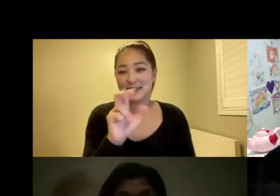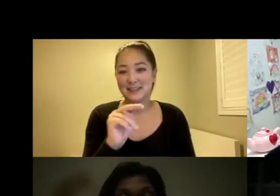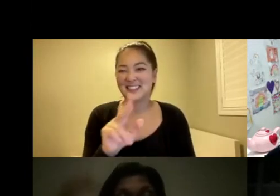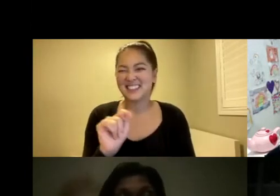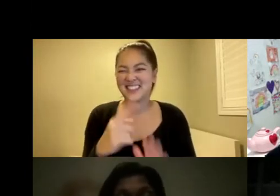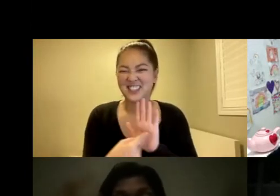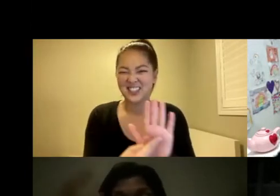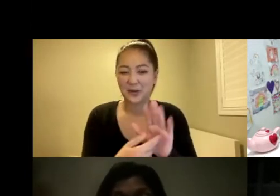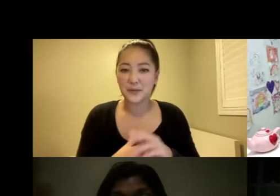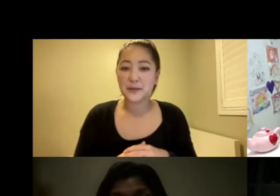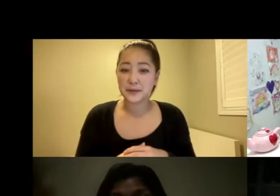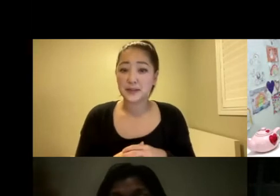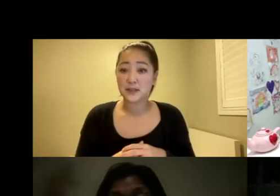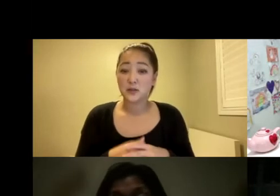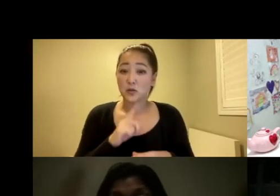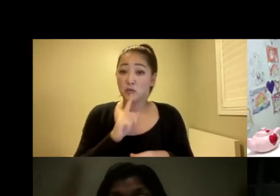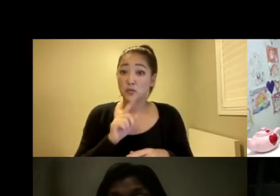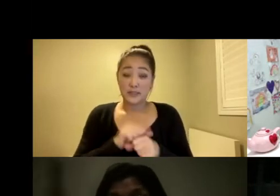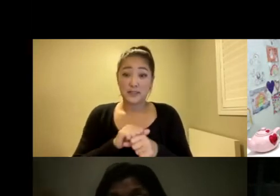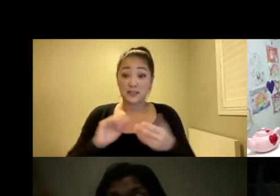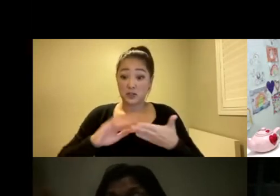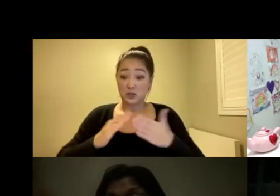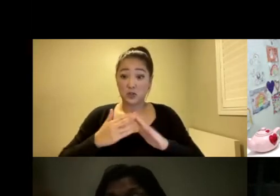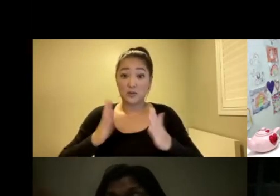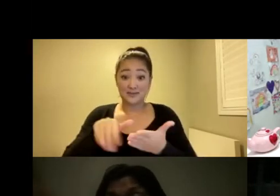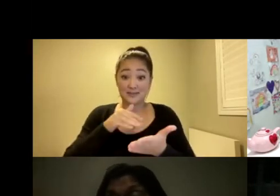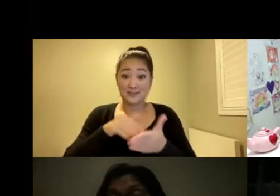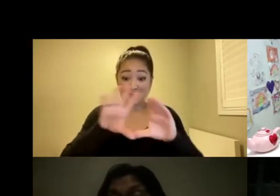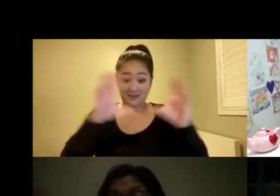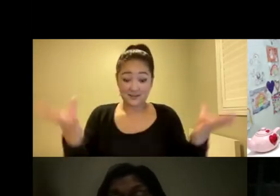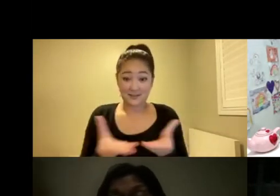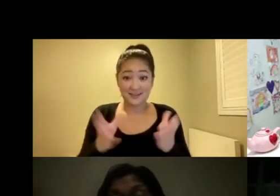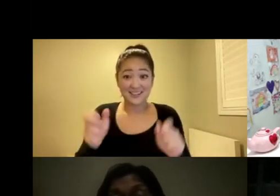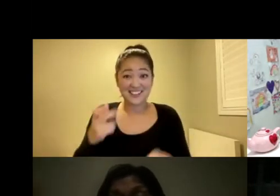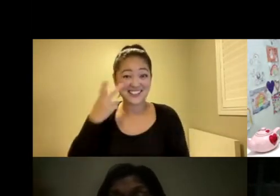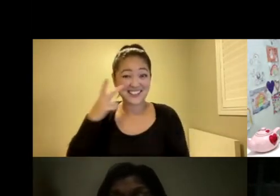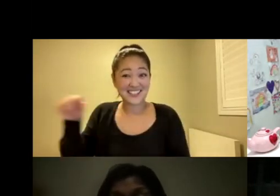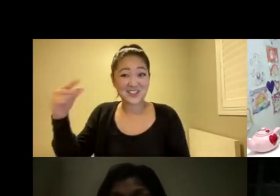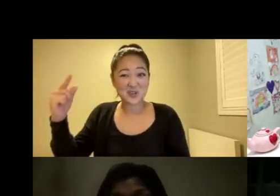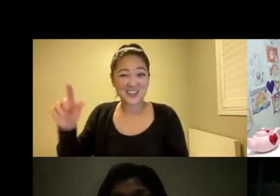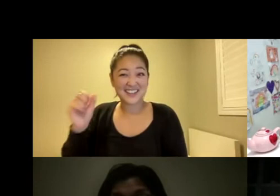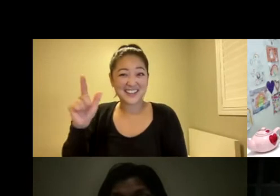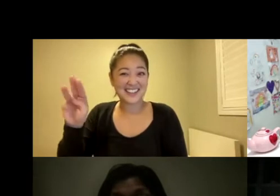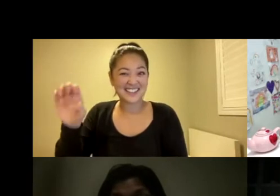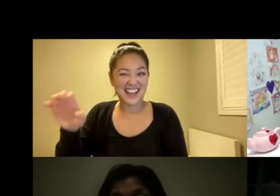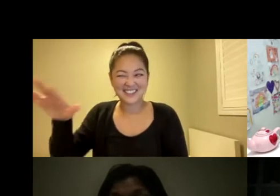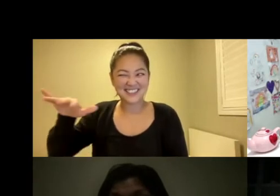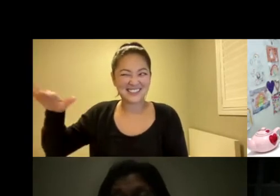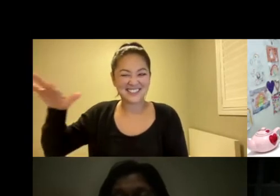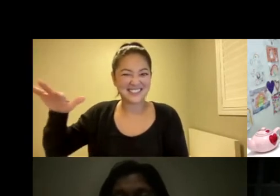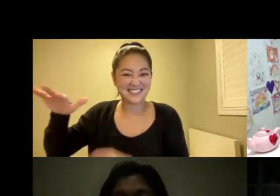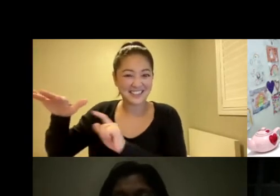is that, like, in this community center, only these kids can see the green ooze, and that impacts how they experience the